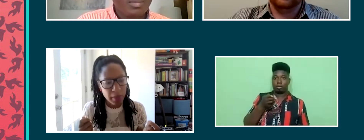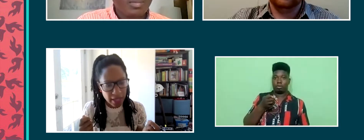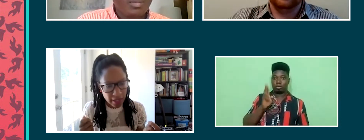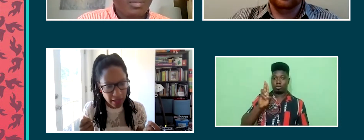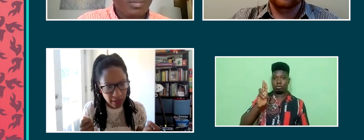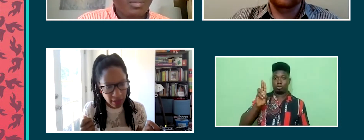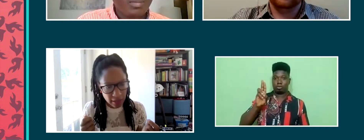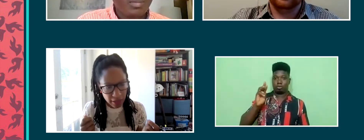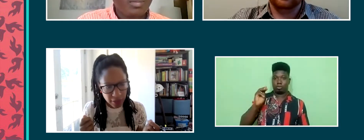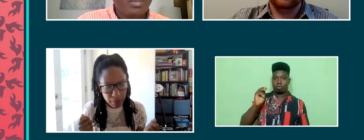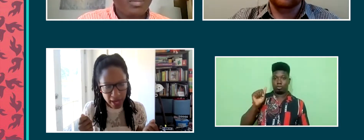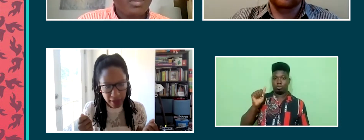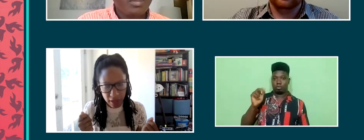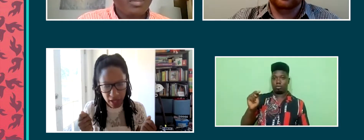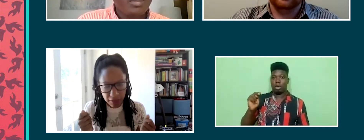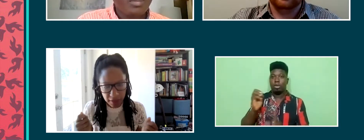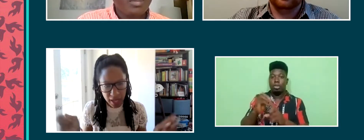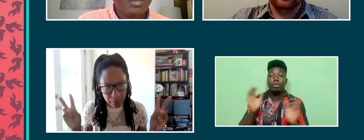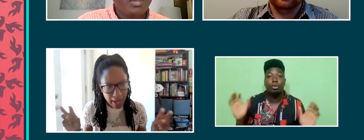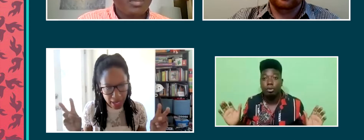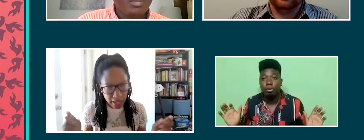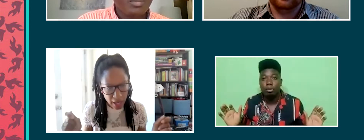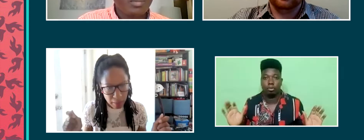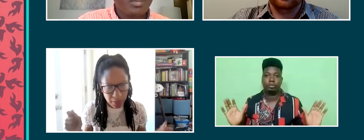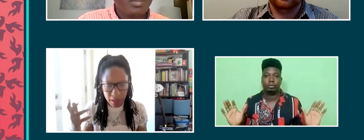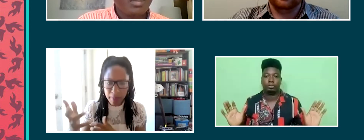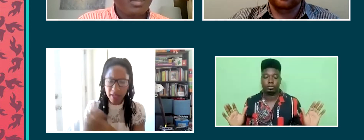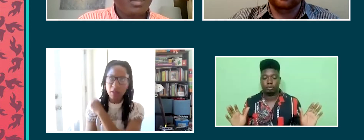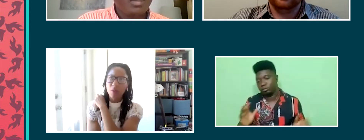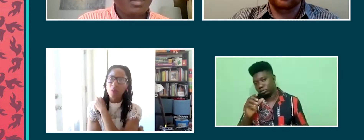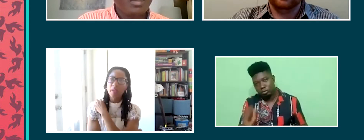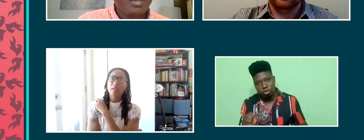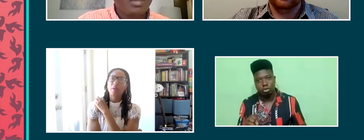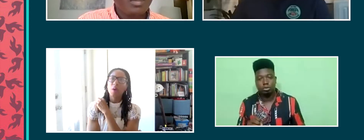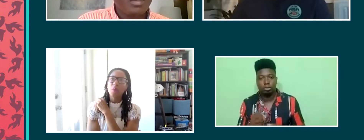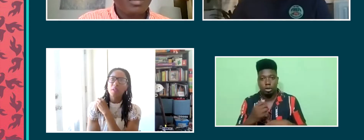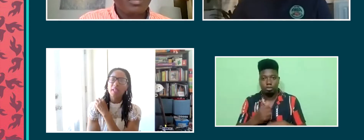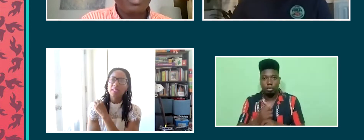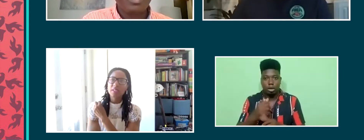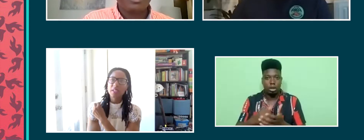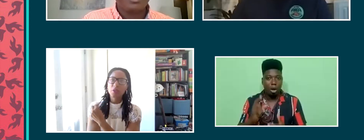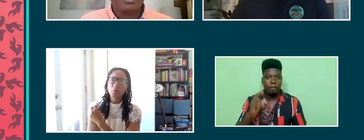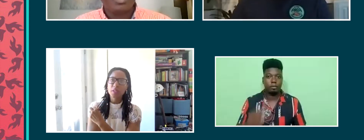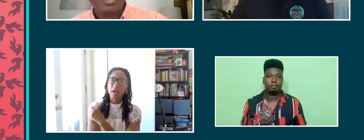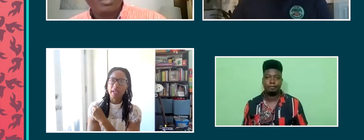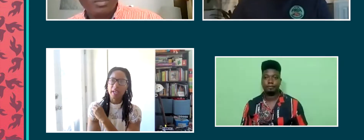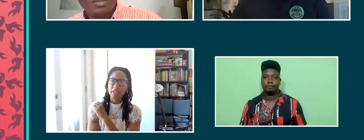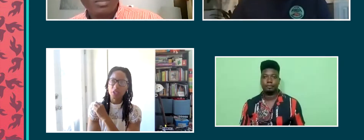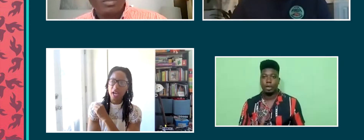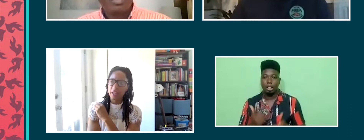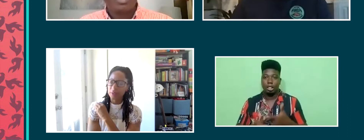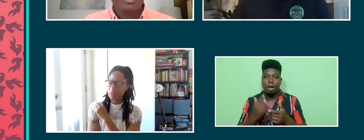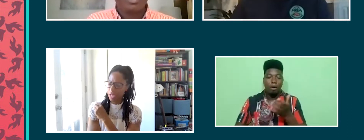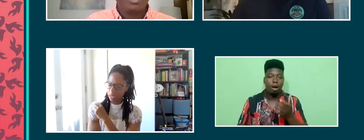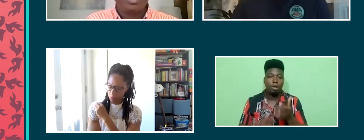own humanity under the banner of I'm manning up? Ben, what were the lessons that you were taught as